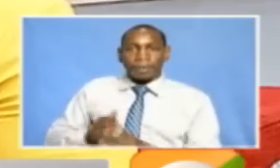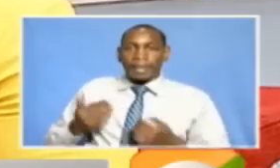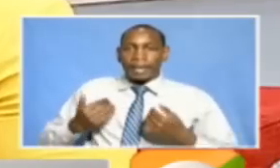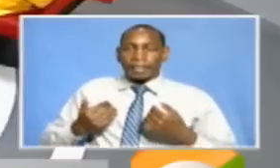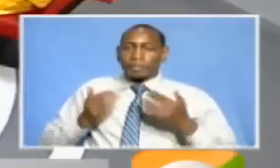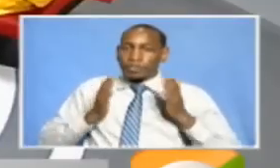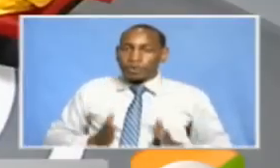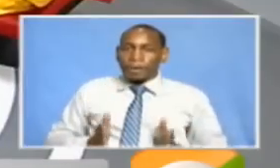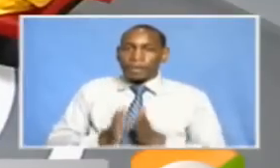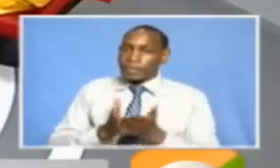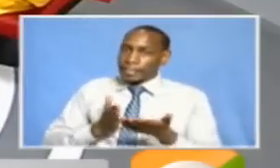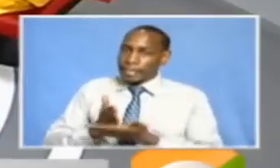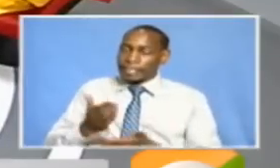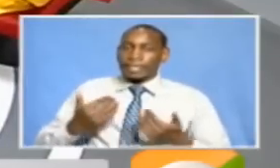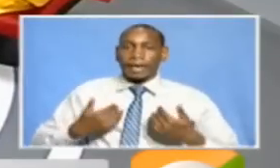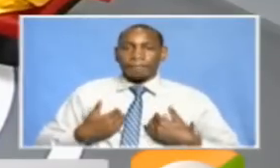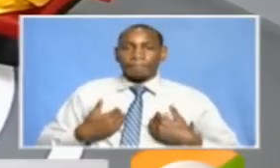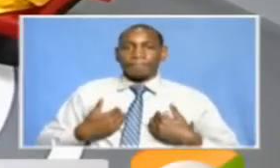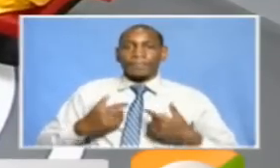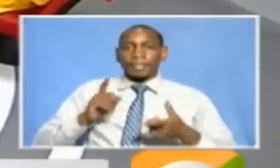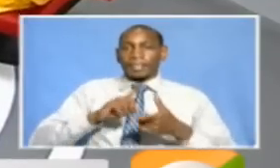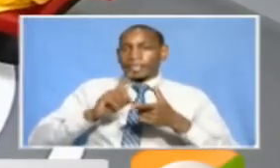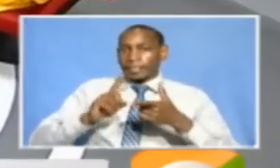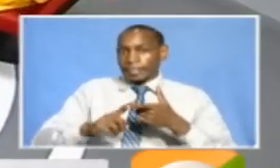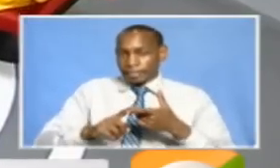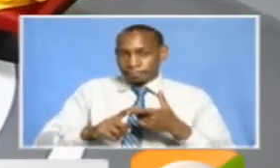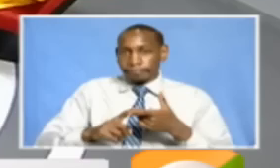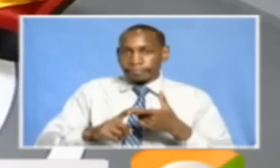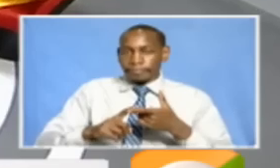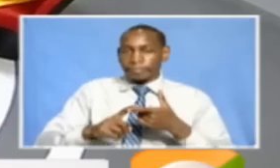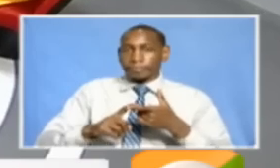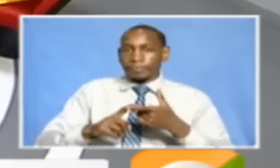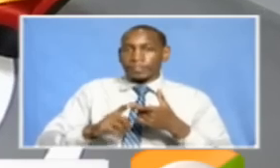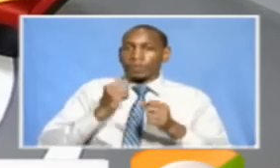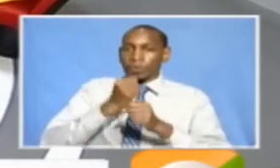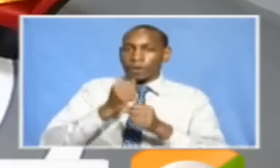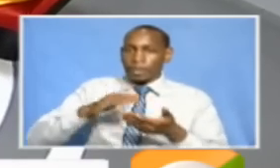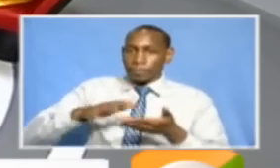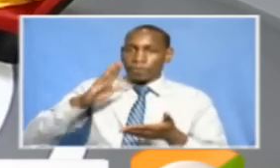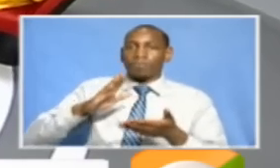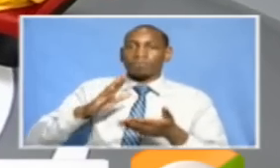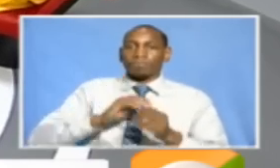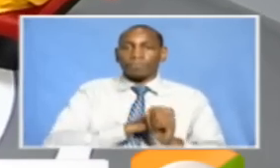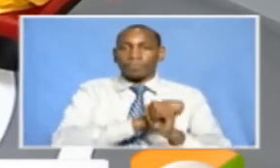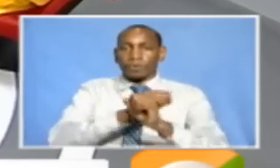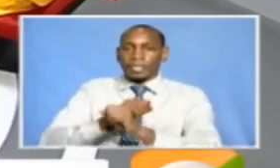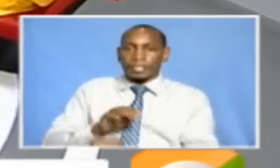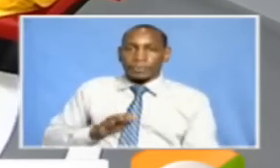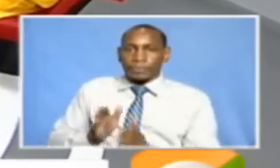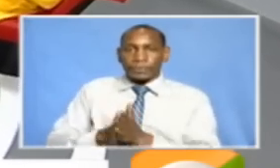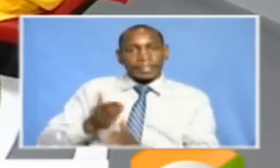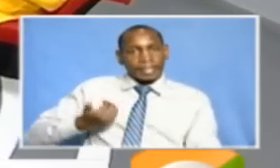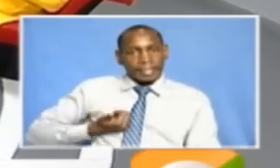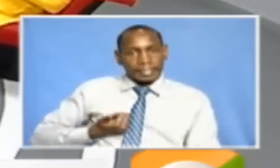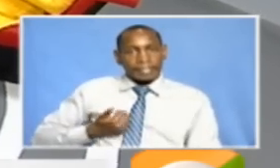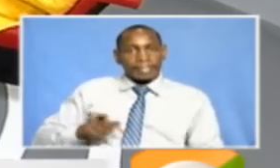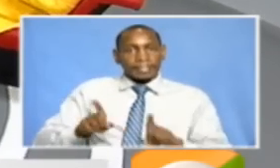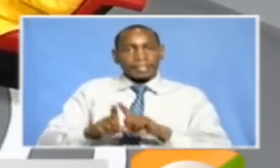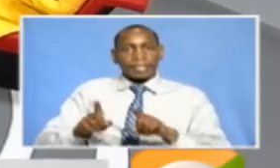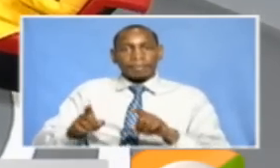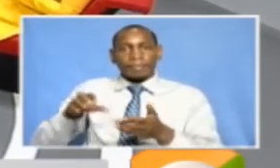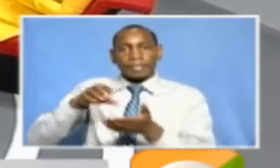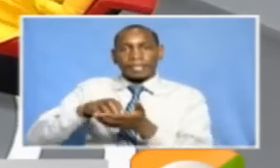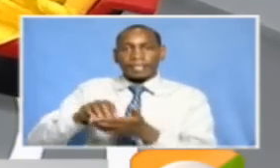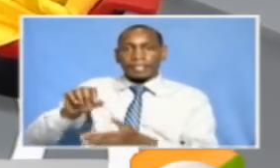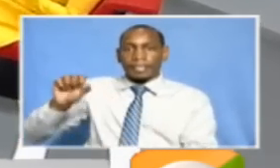rights, then we'll go further in as far as protecting women and girls and ensuring that cases of SGBV